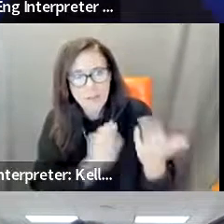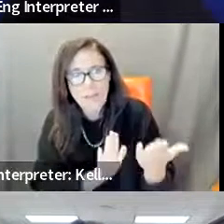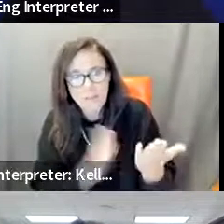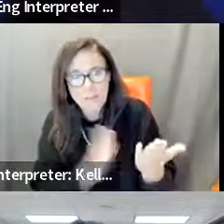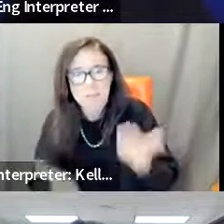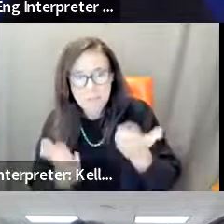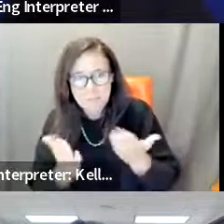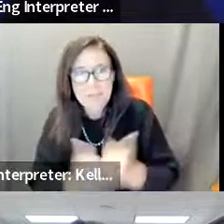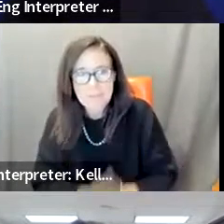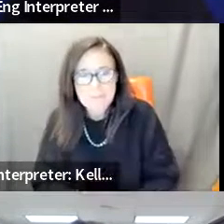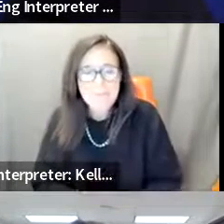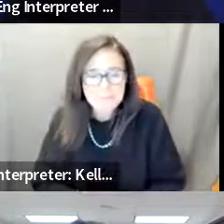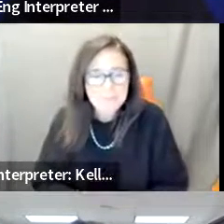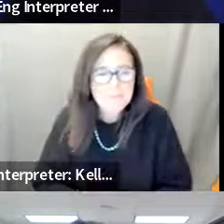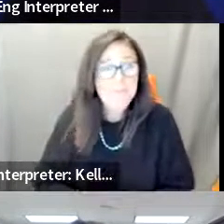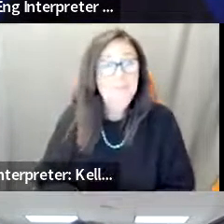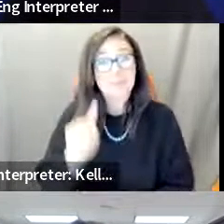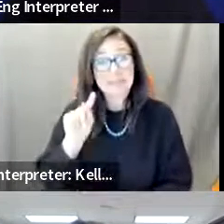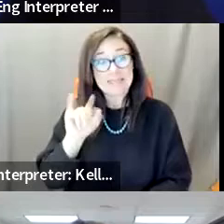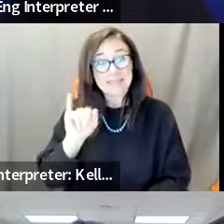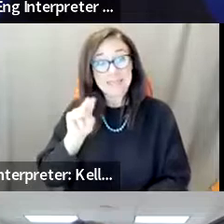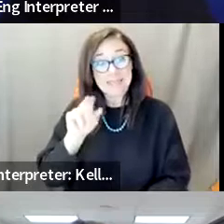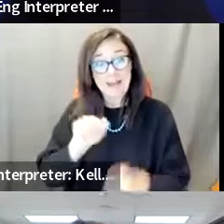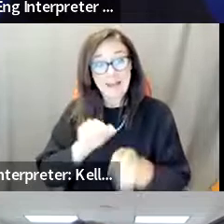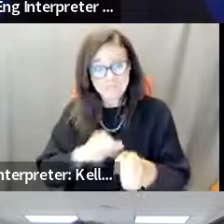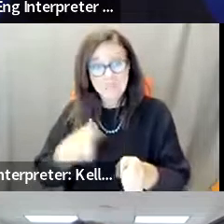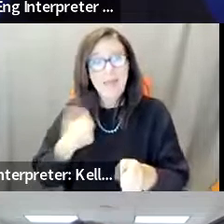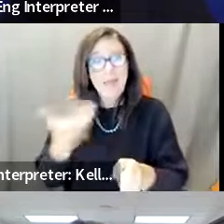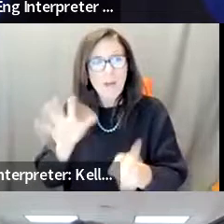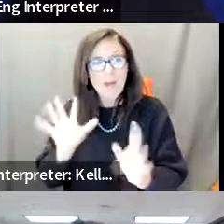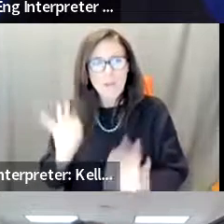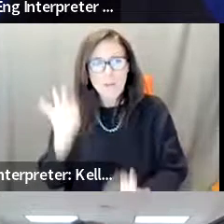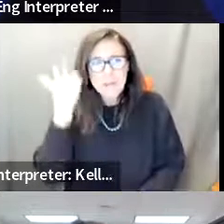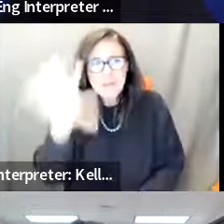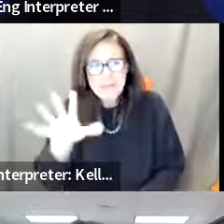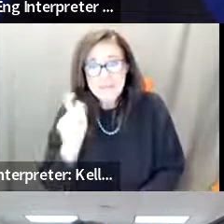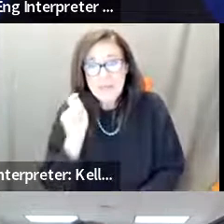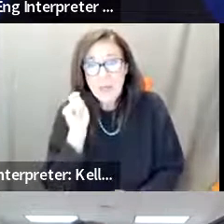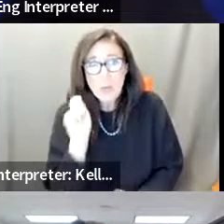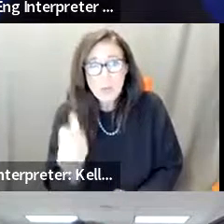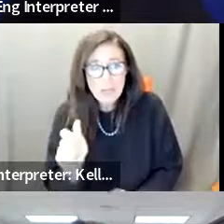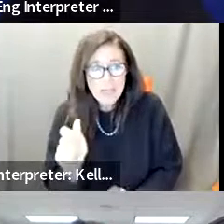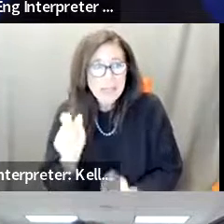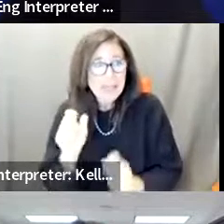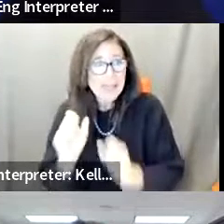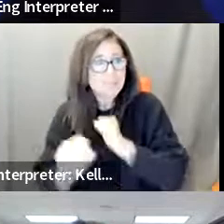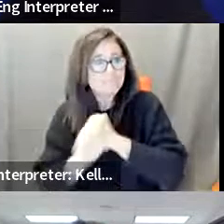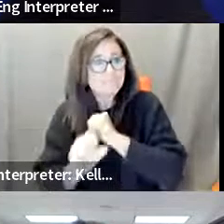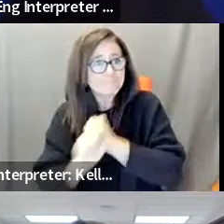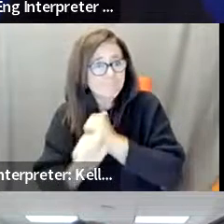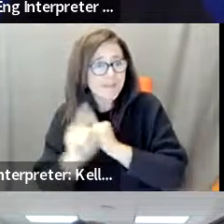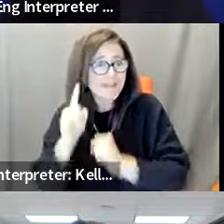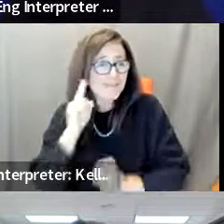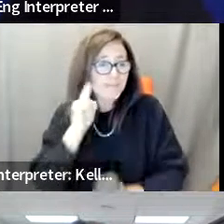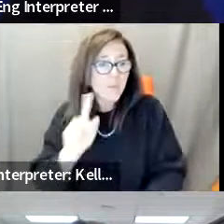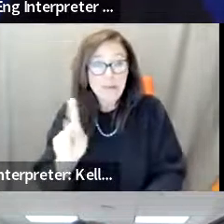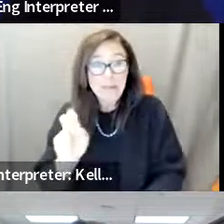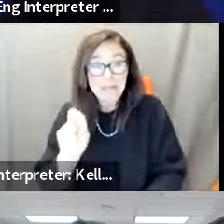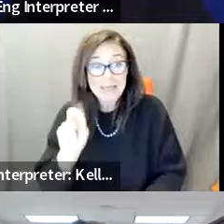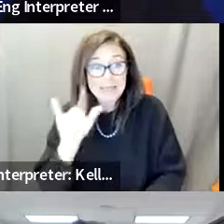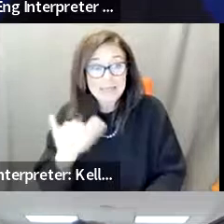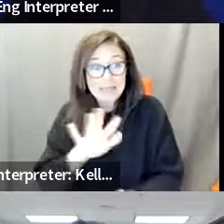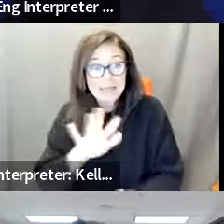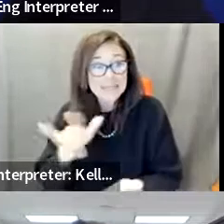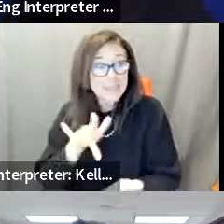the Kennedy Center's Leadership Exchange in Arts and Disability Conference that's coming up in Raleigh, North